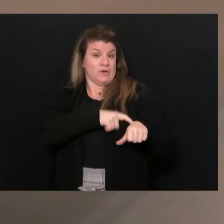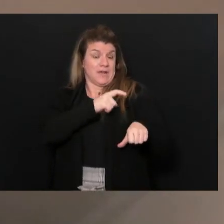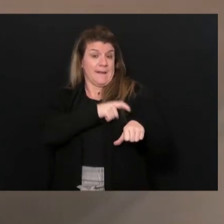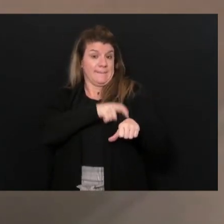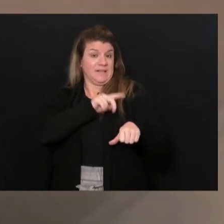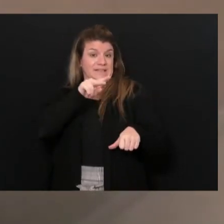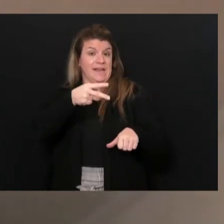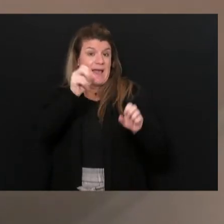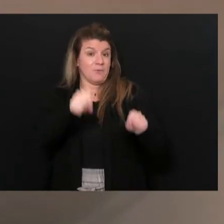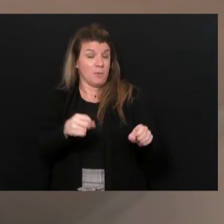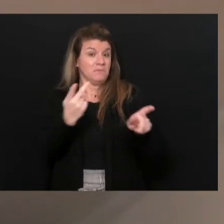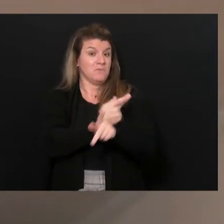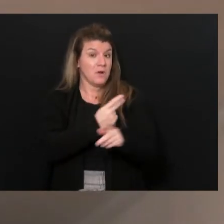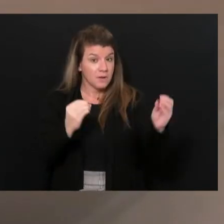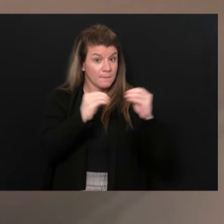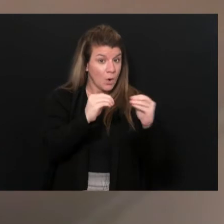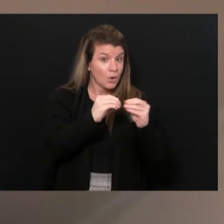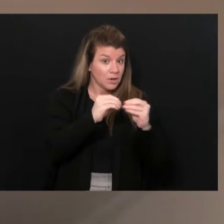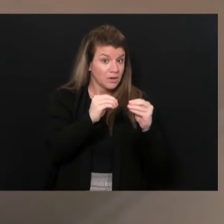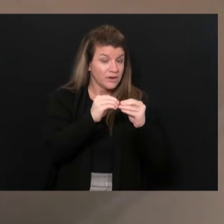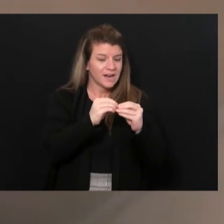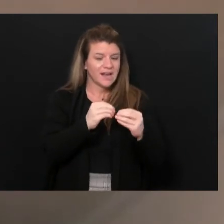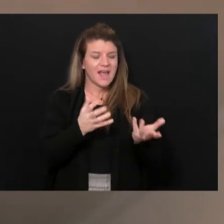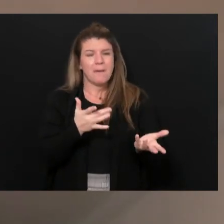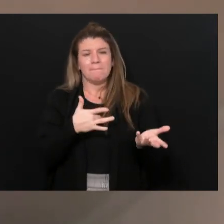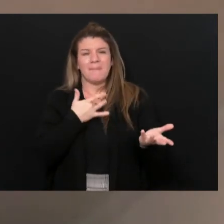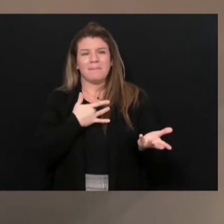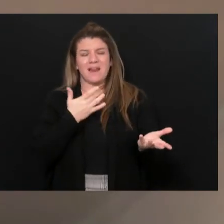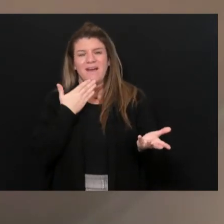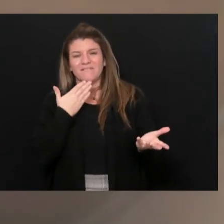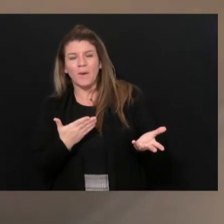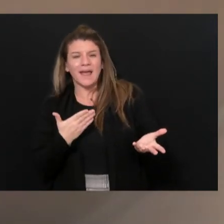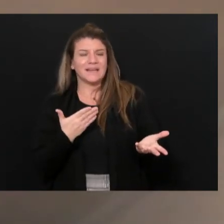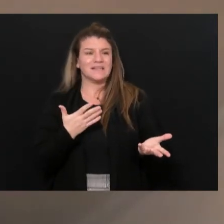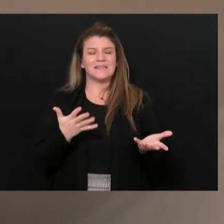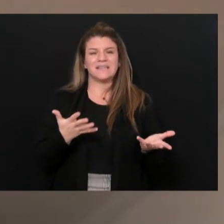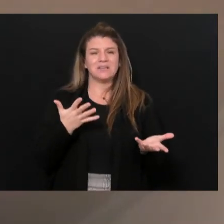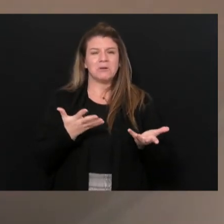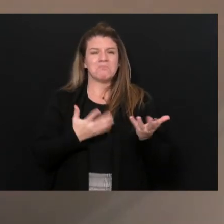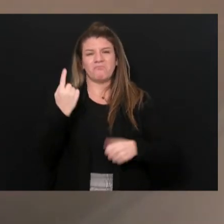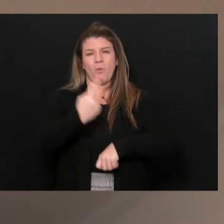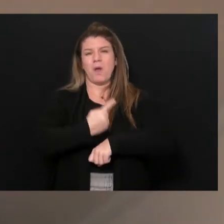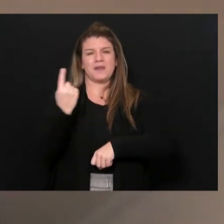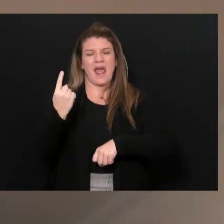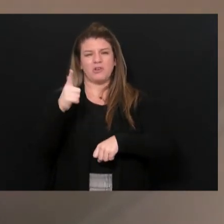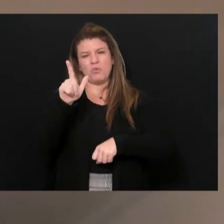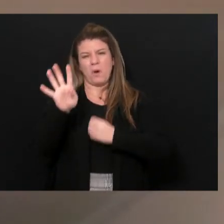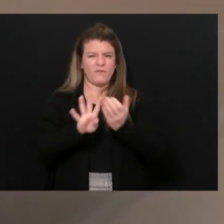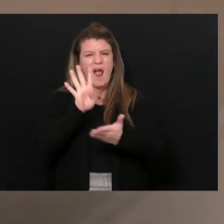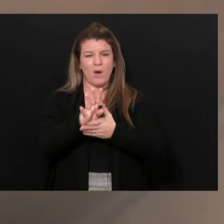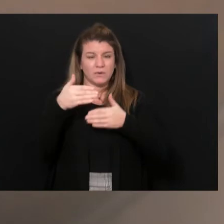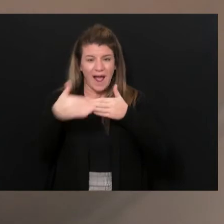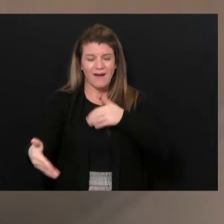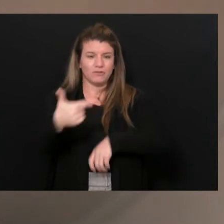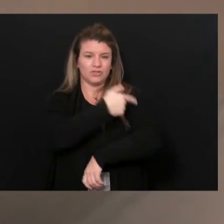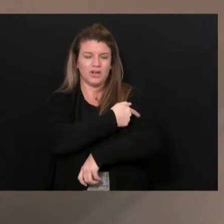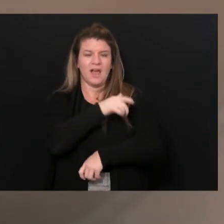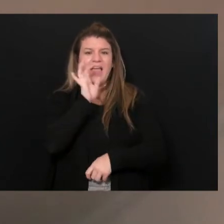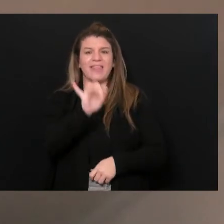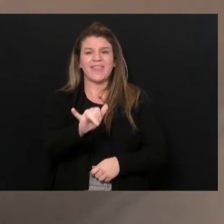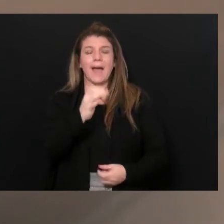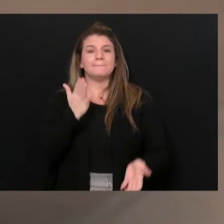vaccine. And some people can kind of feel not great, blah-y for about 24 hours or so. And that may be a little